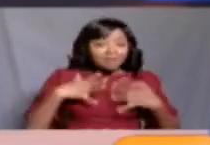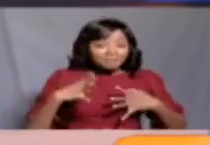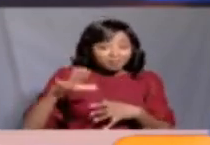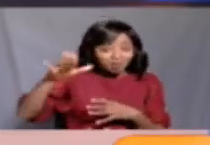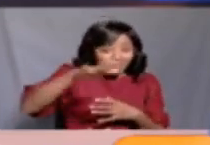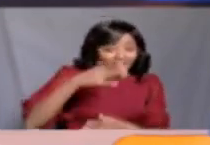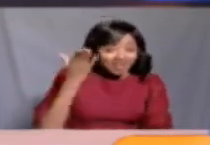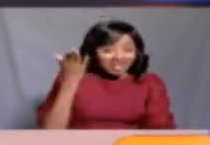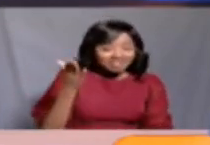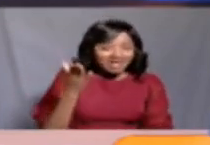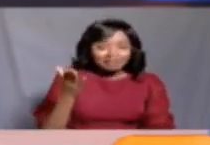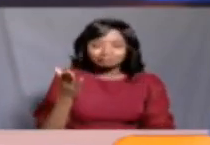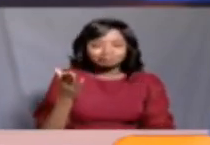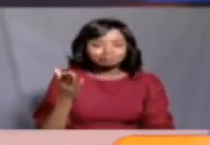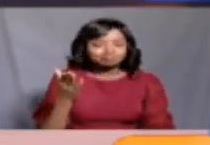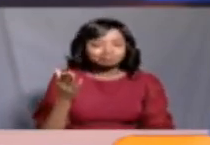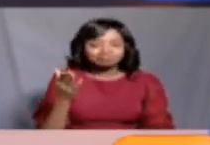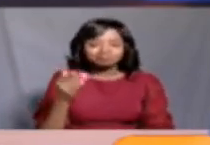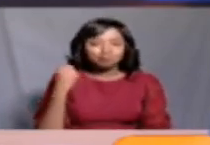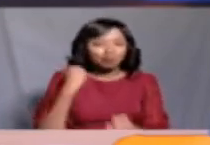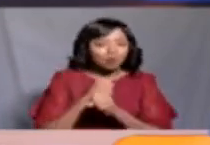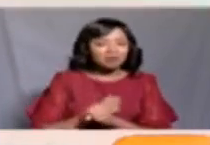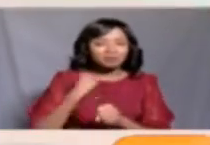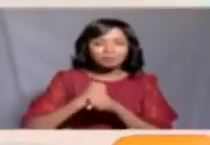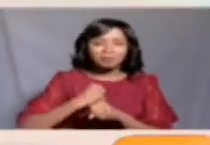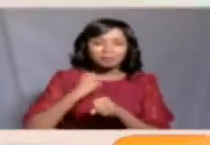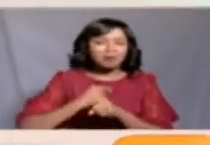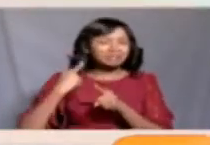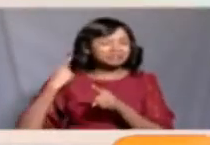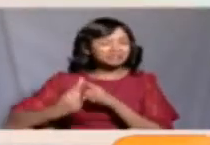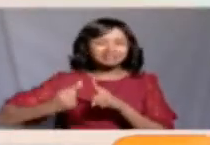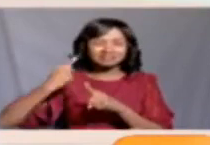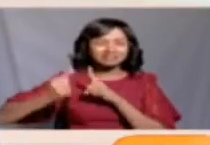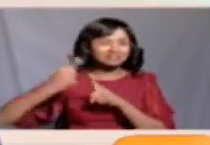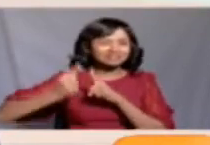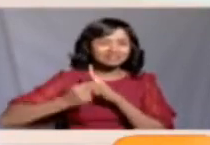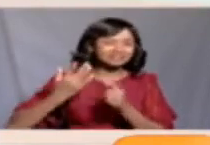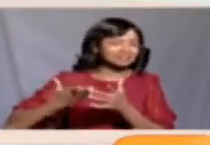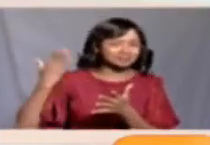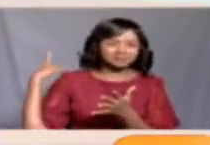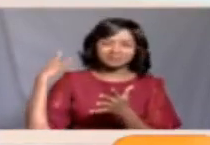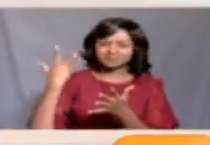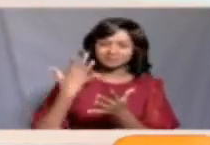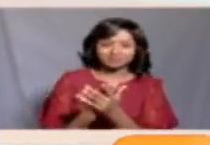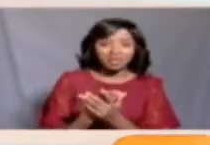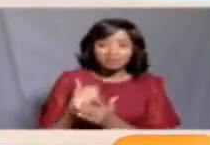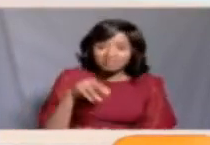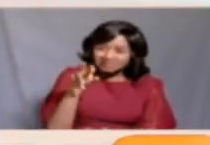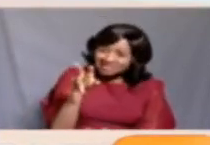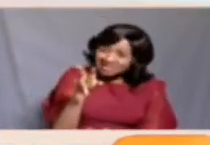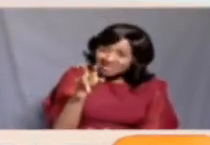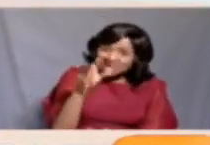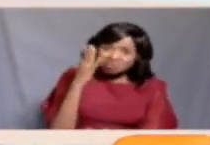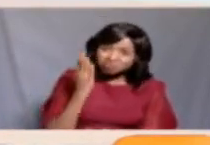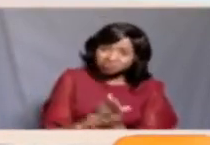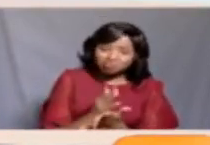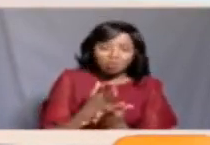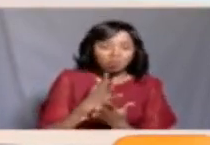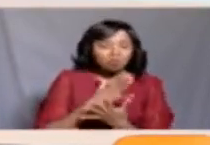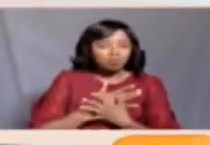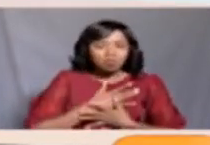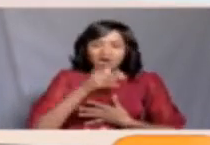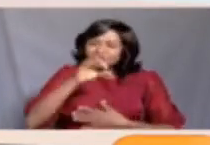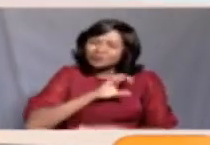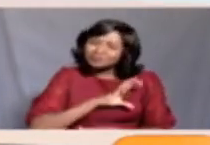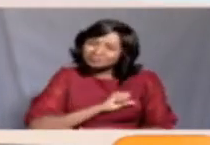heart goes out to the people who've worked there for decades and worked, they're burnt out, many of them. Mm. You look at them and you're like, oh my goodness, your heart goes out to them. How have you been